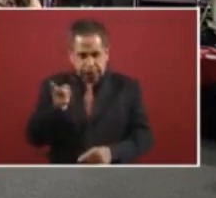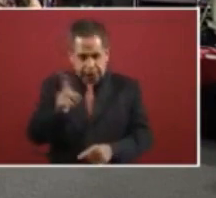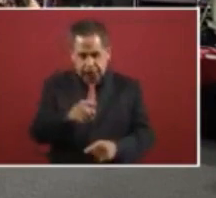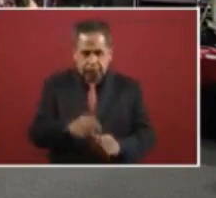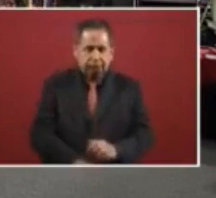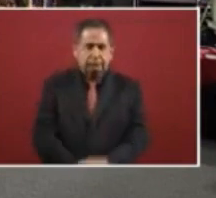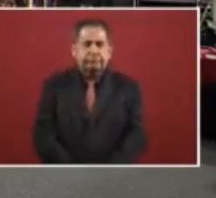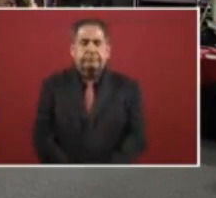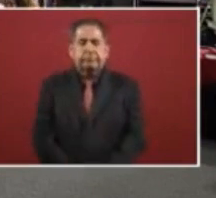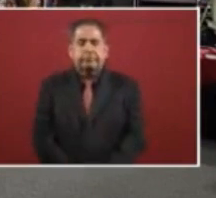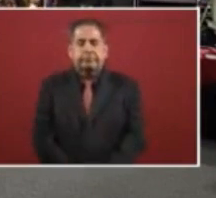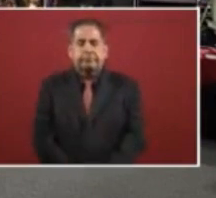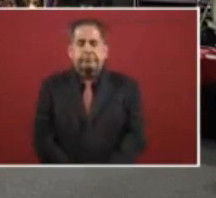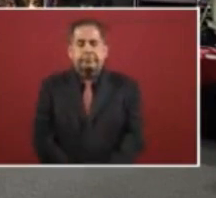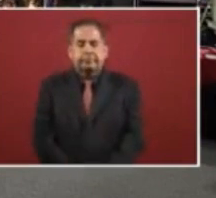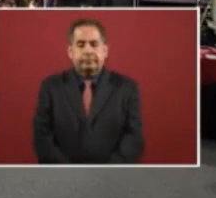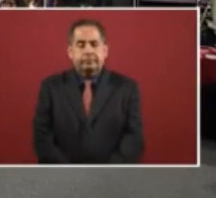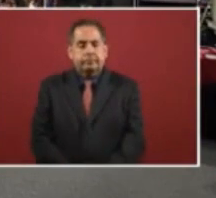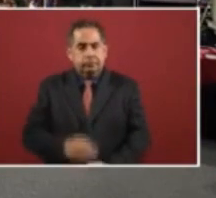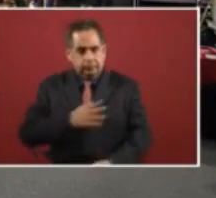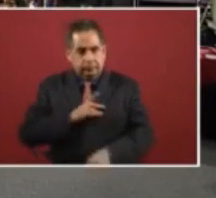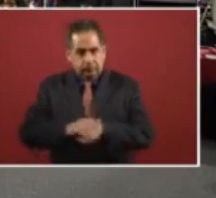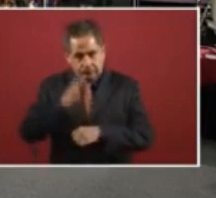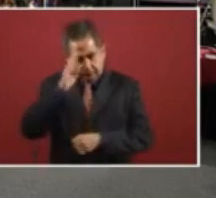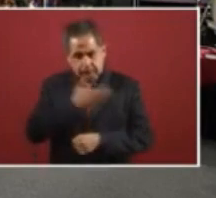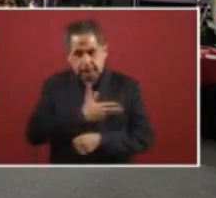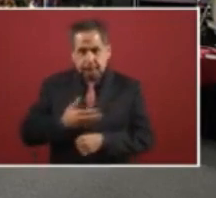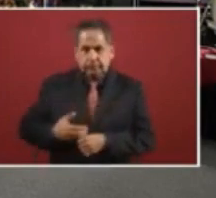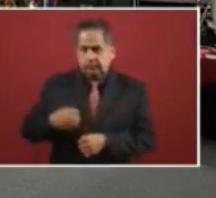So now it's a man's turn.